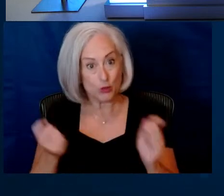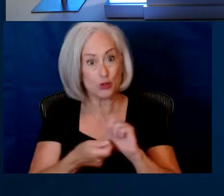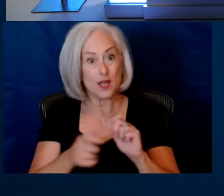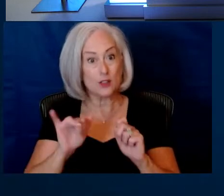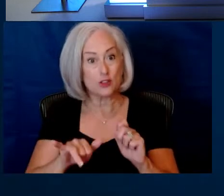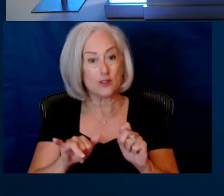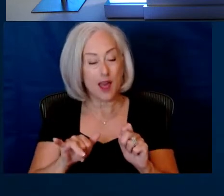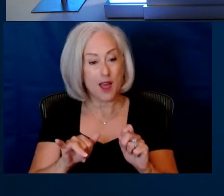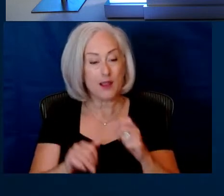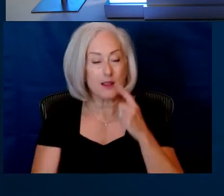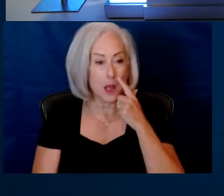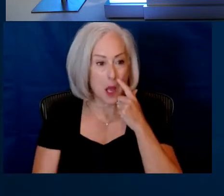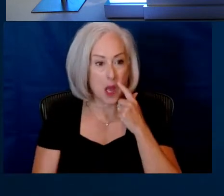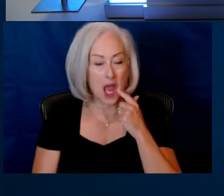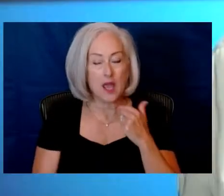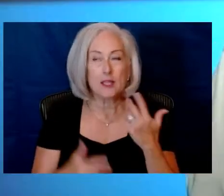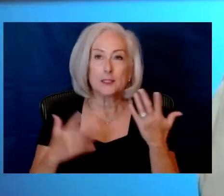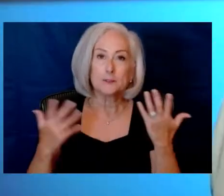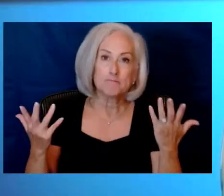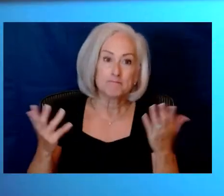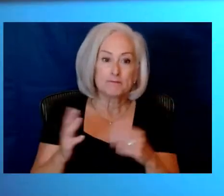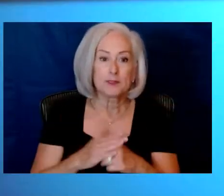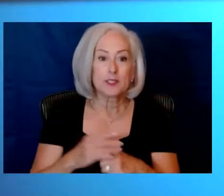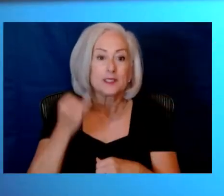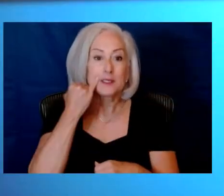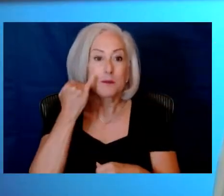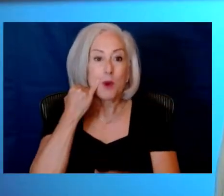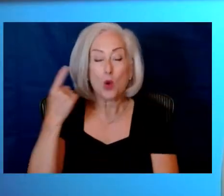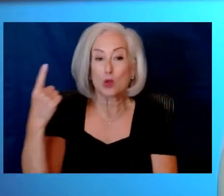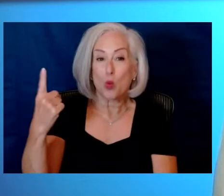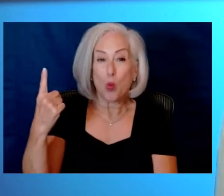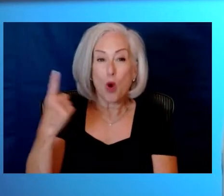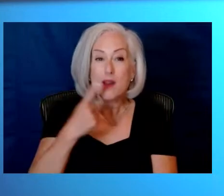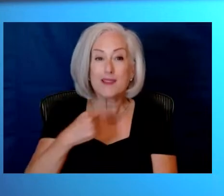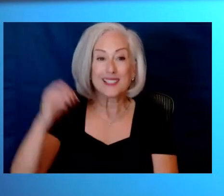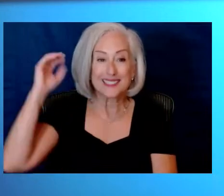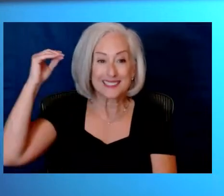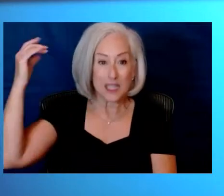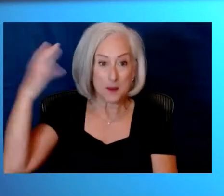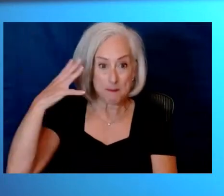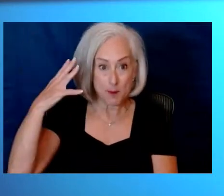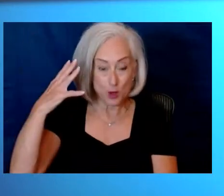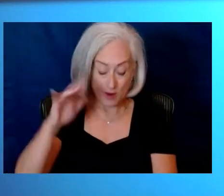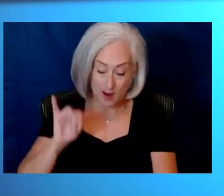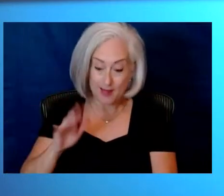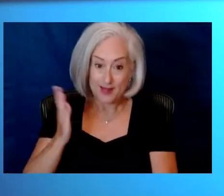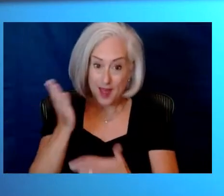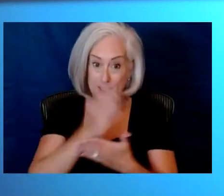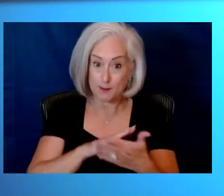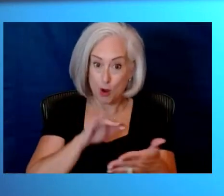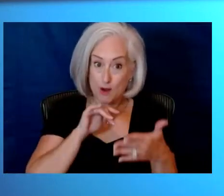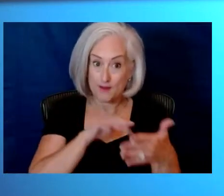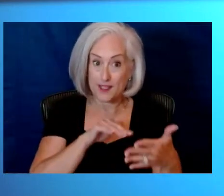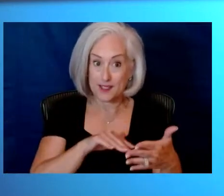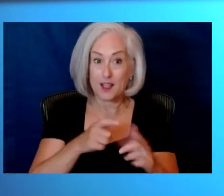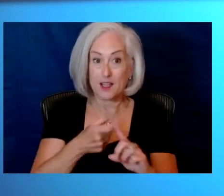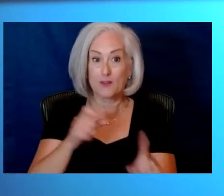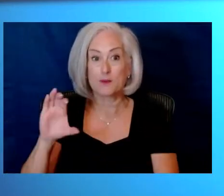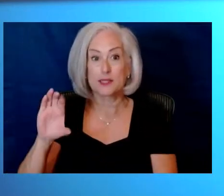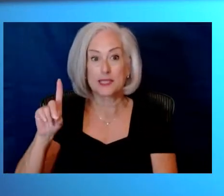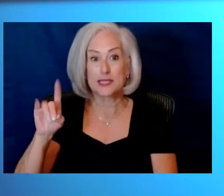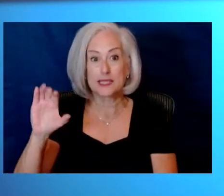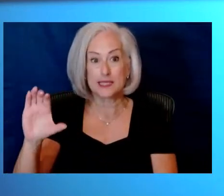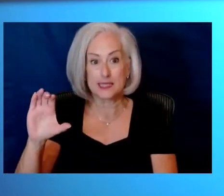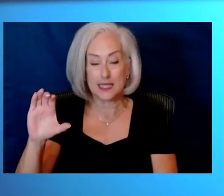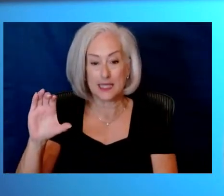So say if you have one sunburn, and this is part of the study and the CDC website also, a single sunburn can increase your